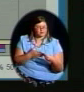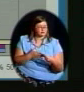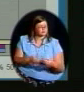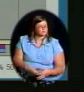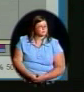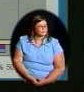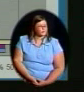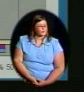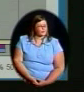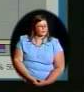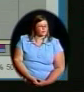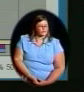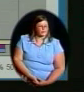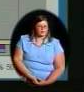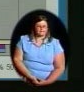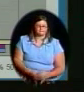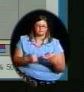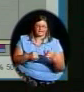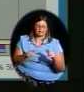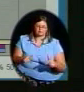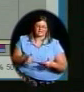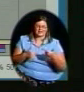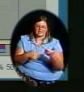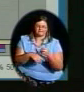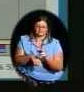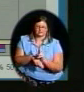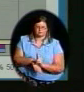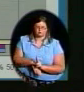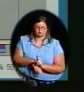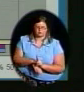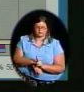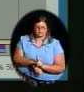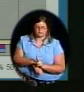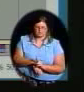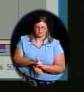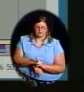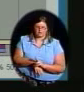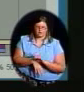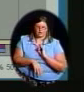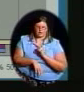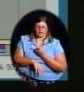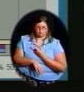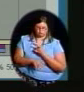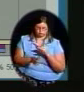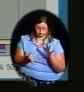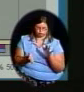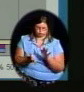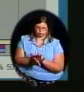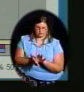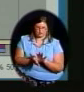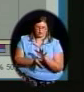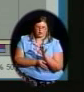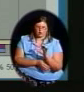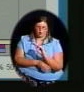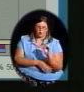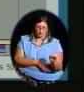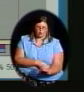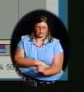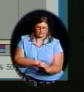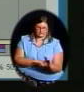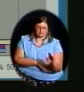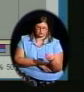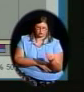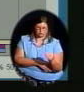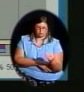Okay, this is lifetime use. We've broken it down. Olathe is the blue, Johnson County is